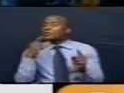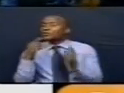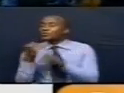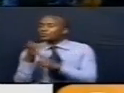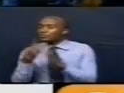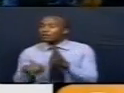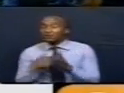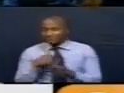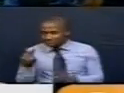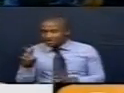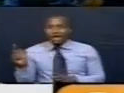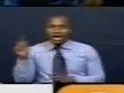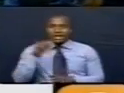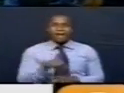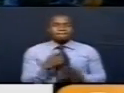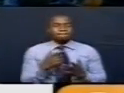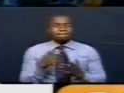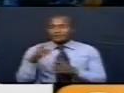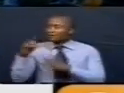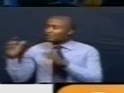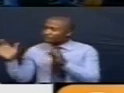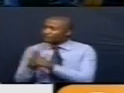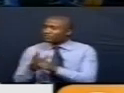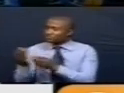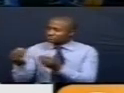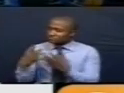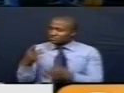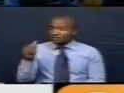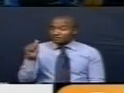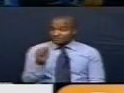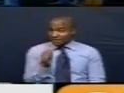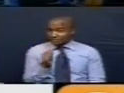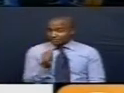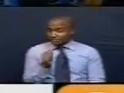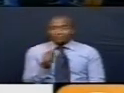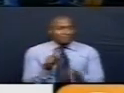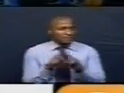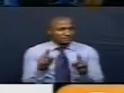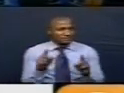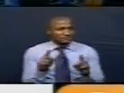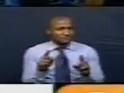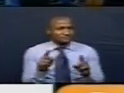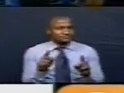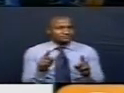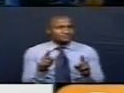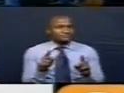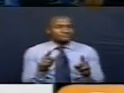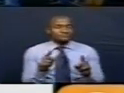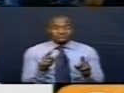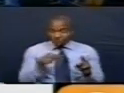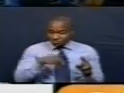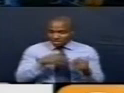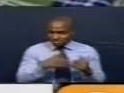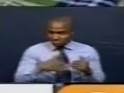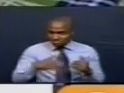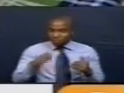with that, and that's why I'm not able to give you all the results from that particular station. But of course, throughout the course of this bulletin, even as those results come to